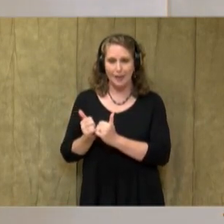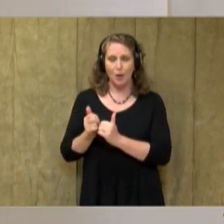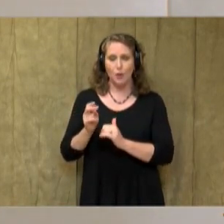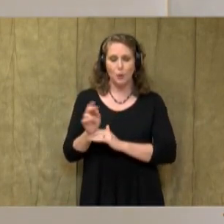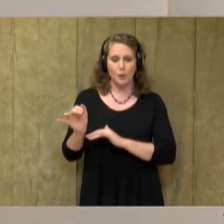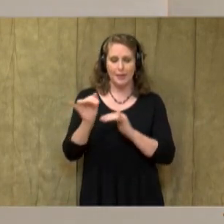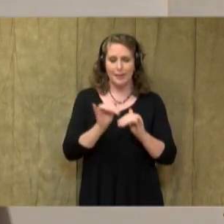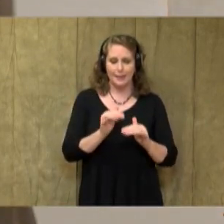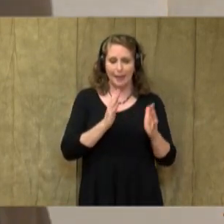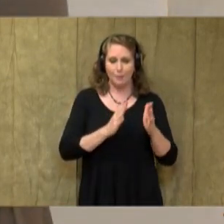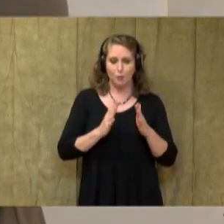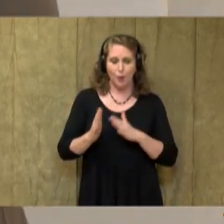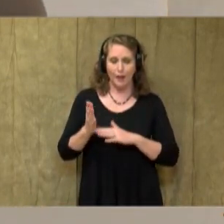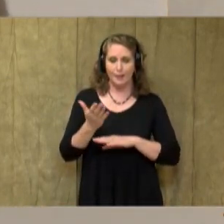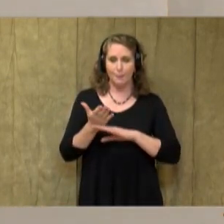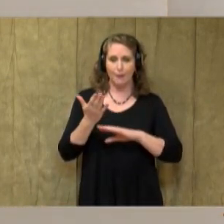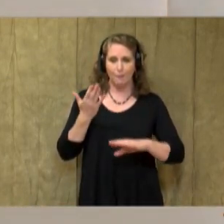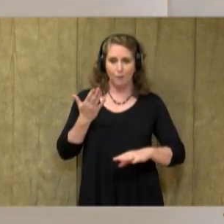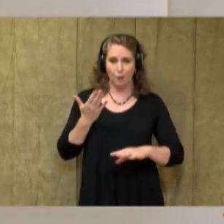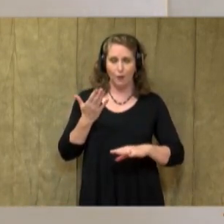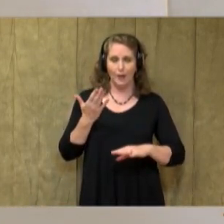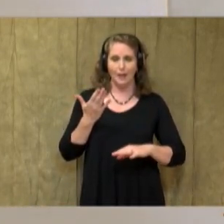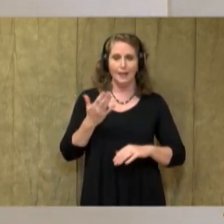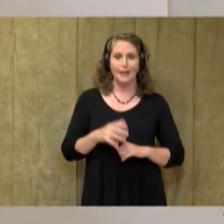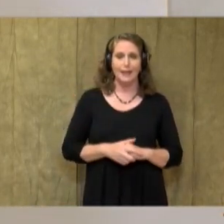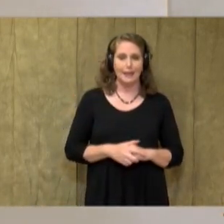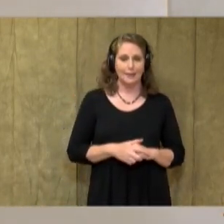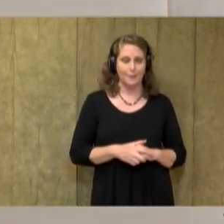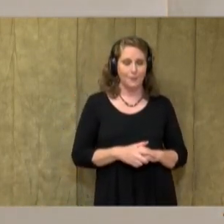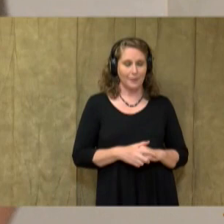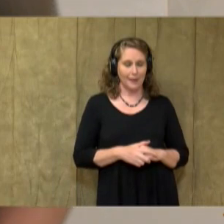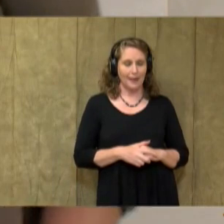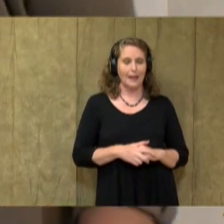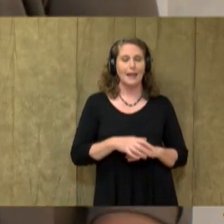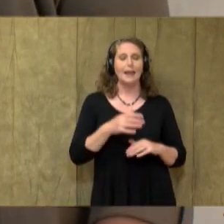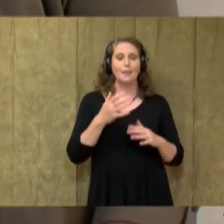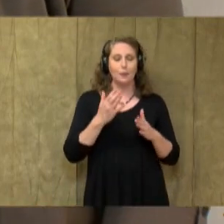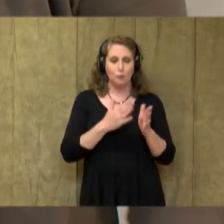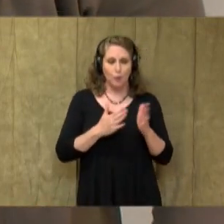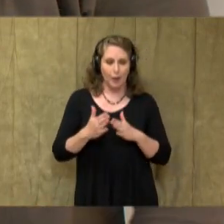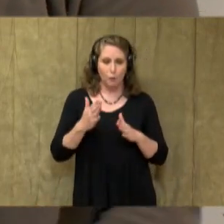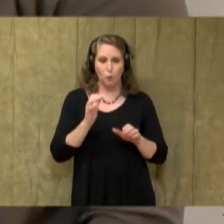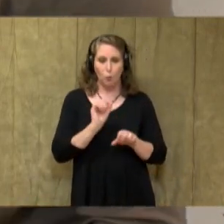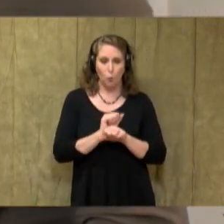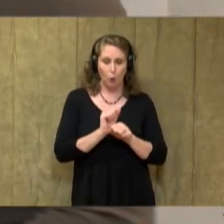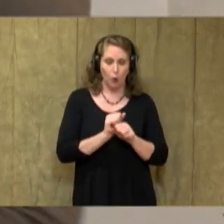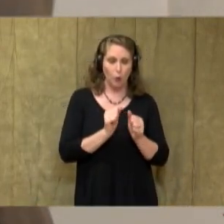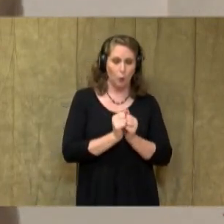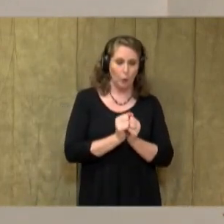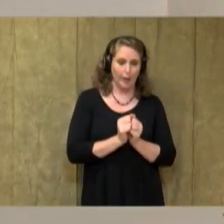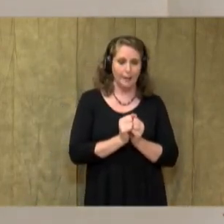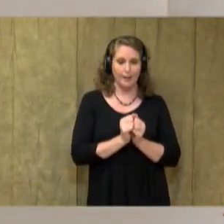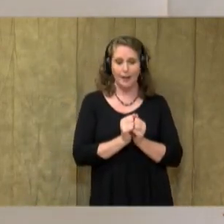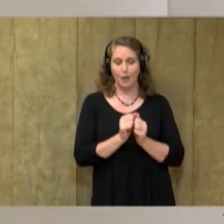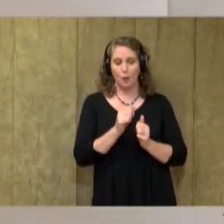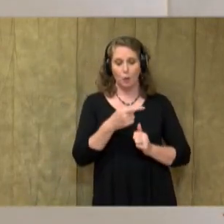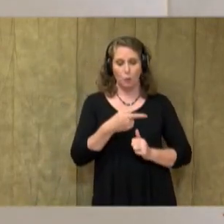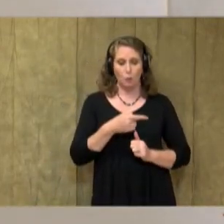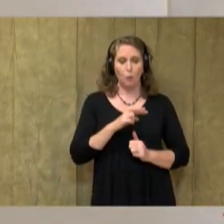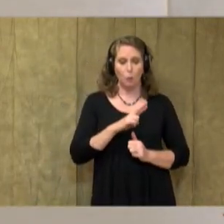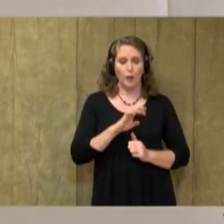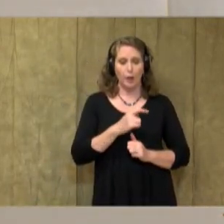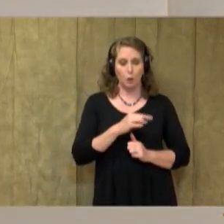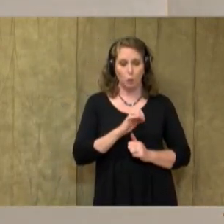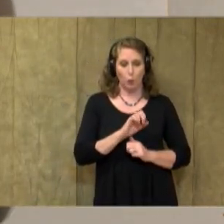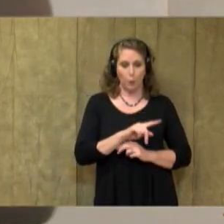same strategies that we use even when we don't have to regroup. Those strategies will still work. So let's look at the first strategy.